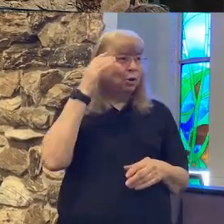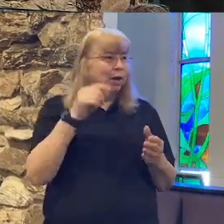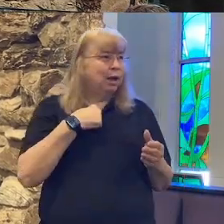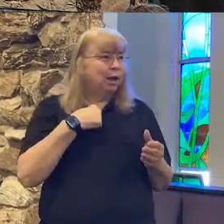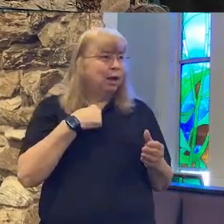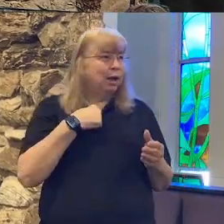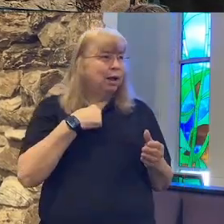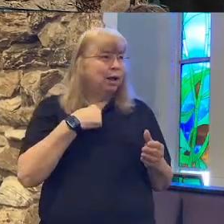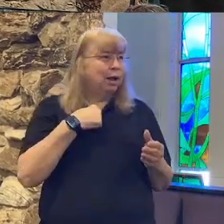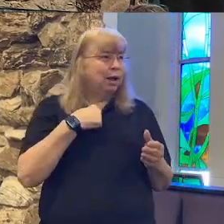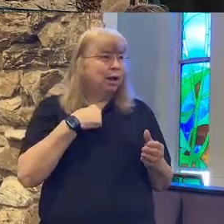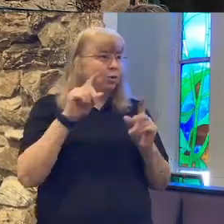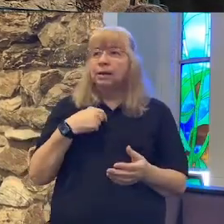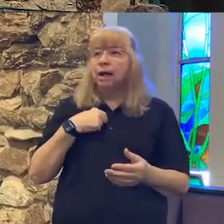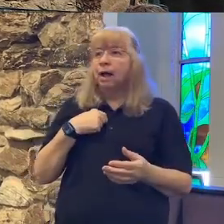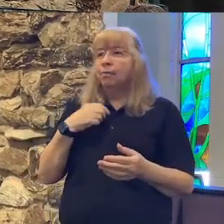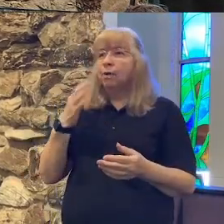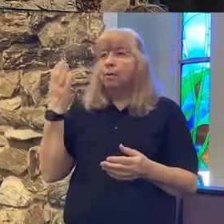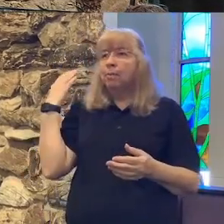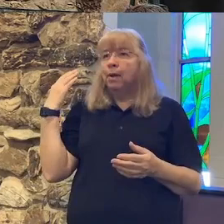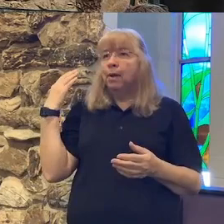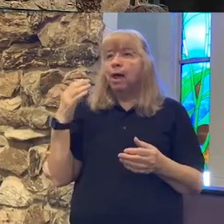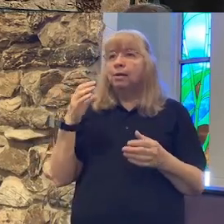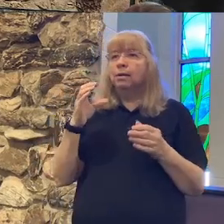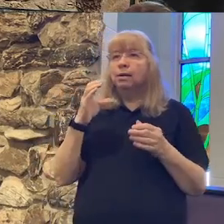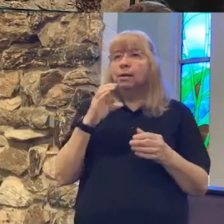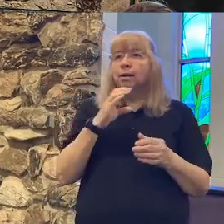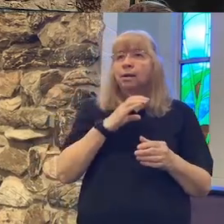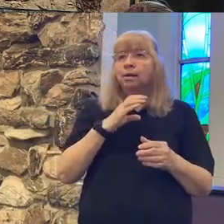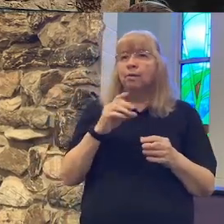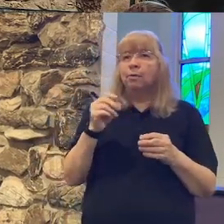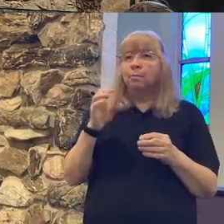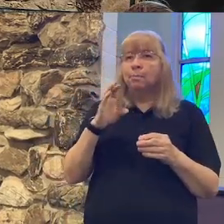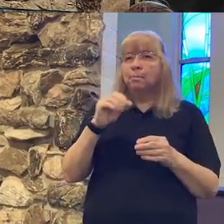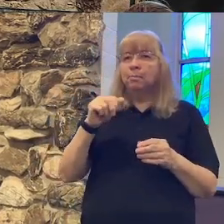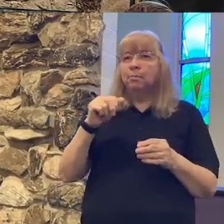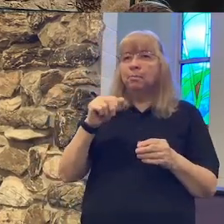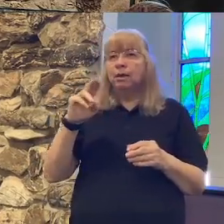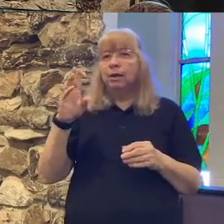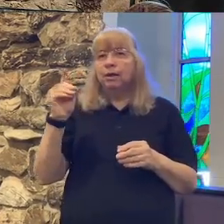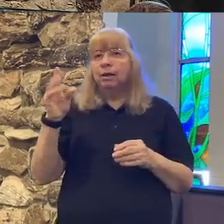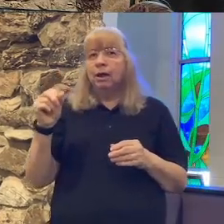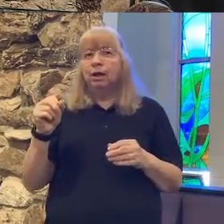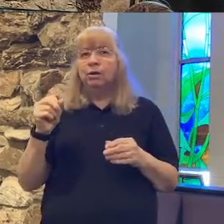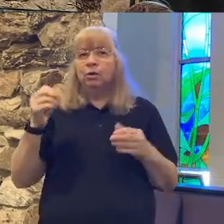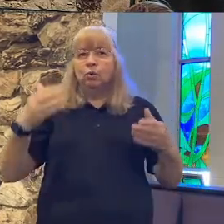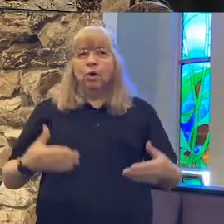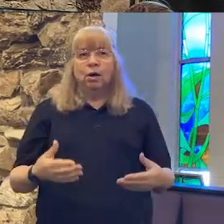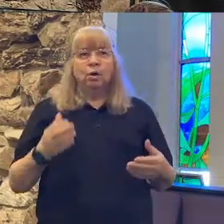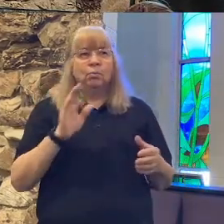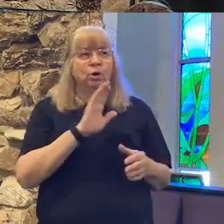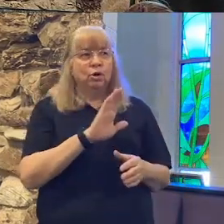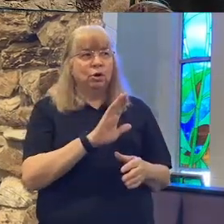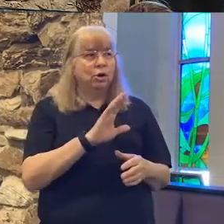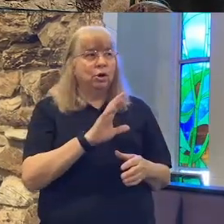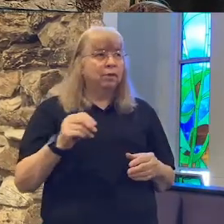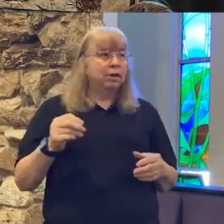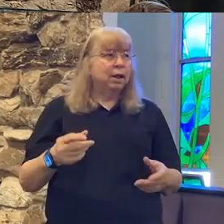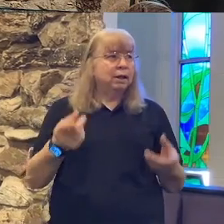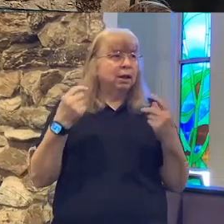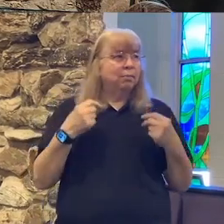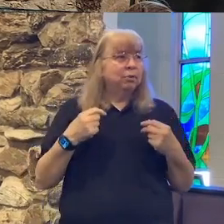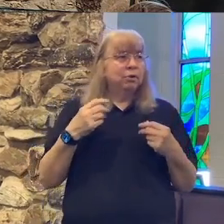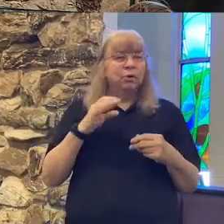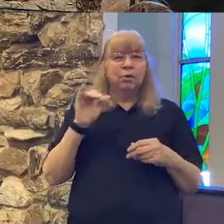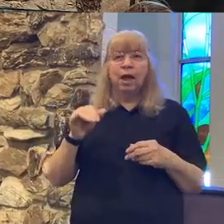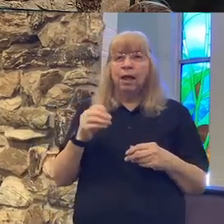By the way, I have one of my former confirmants here. We welcome her. When we come to that passage, we are going to say,